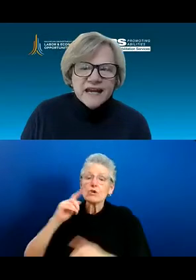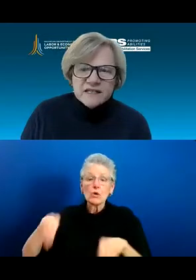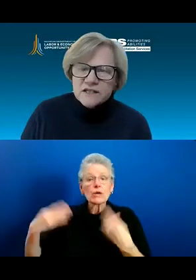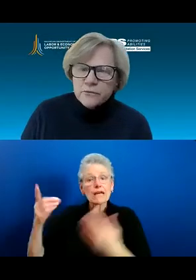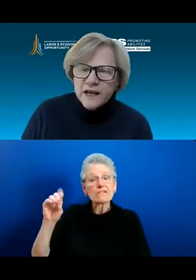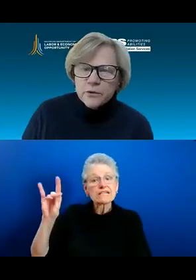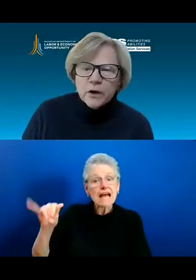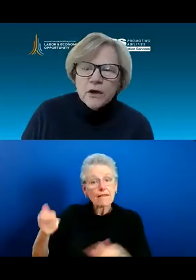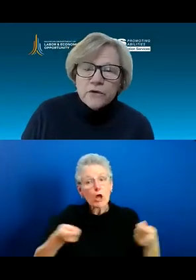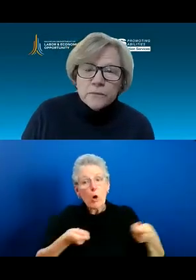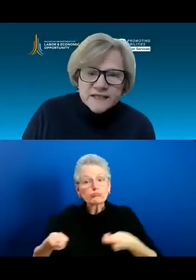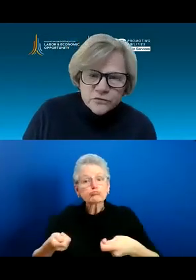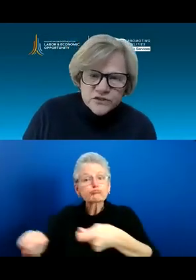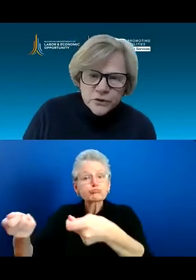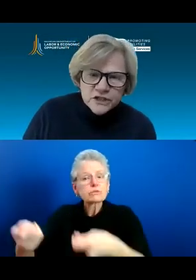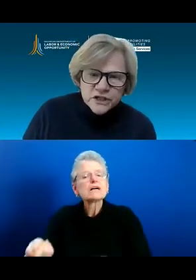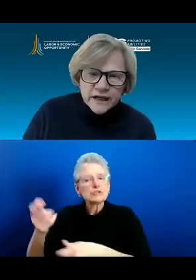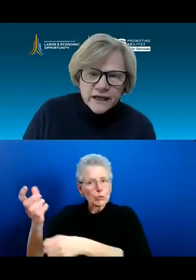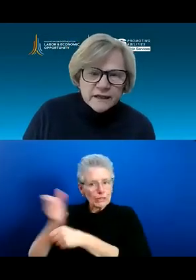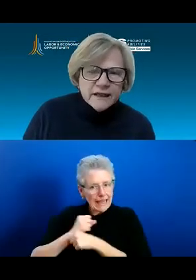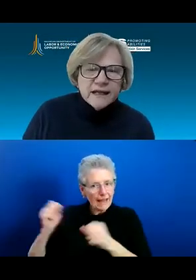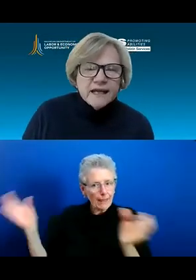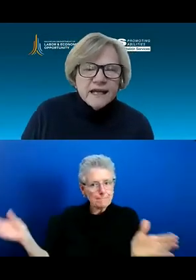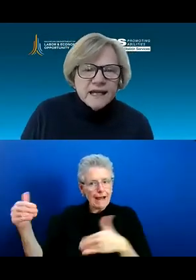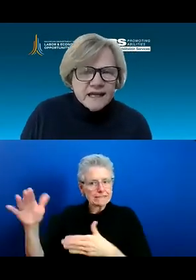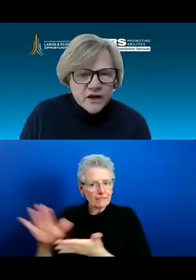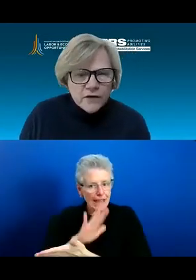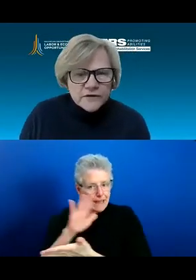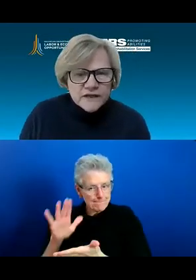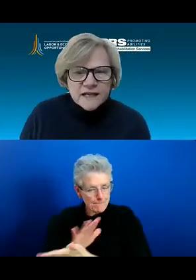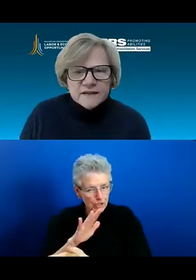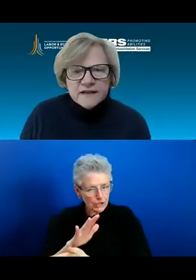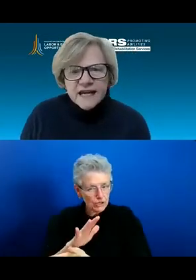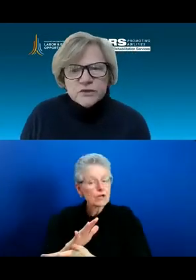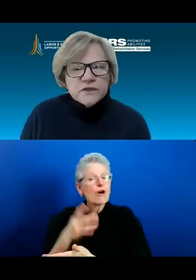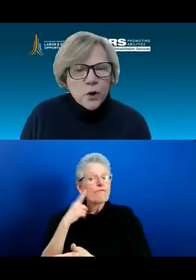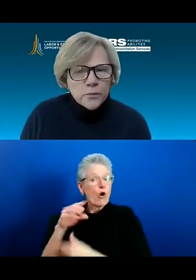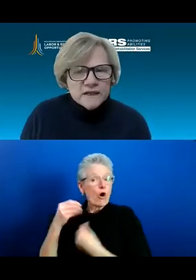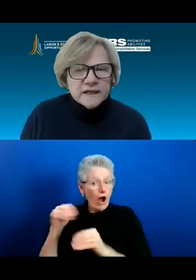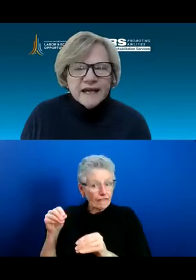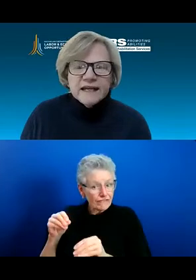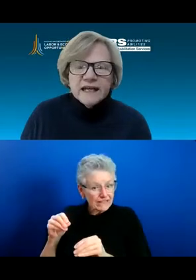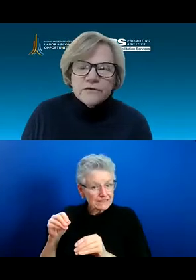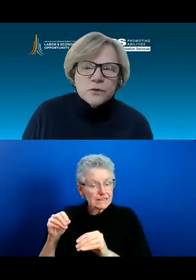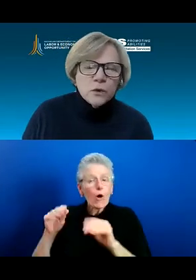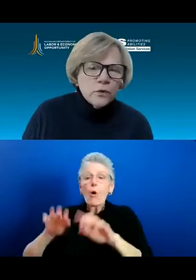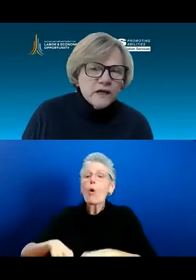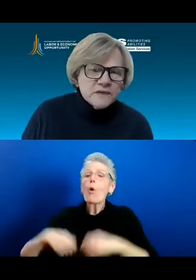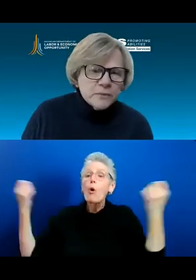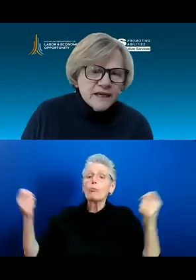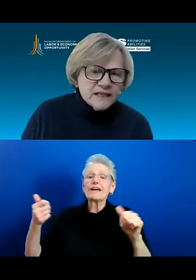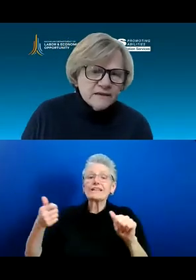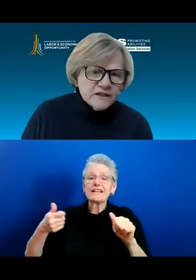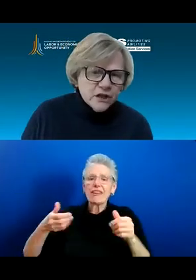retrieve cases of paper from the central storage area. In the office, the case was opened and individual